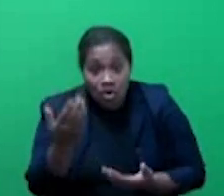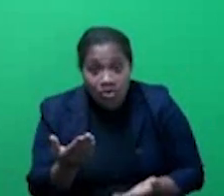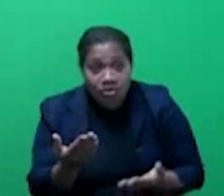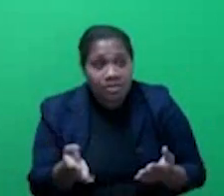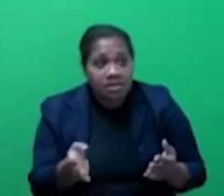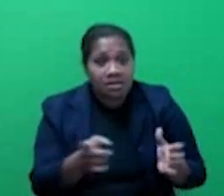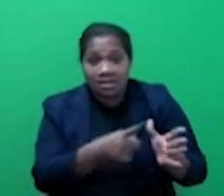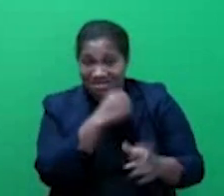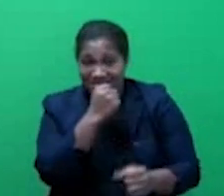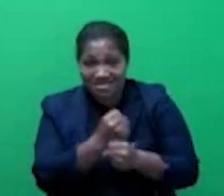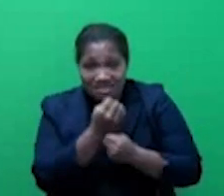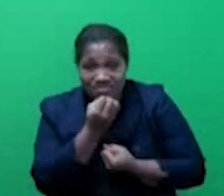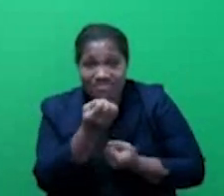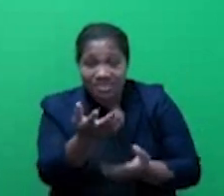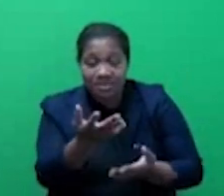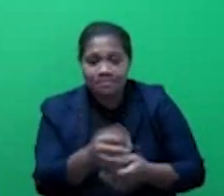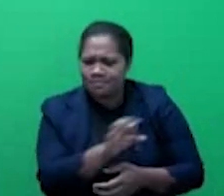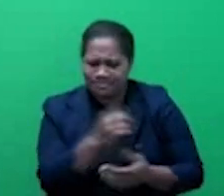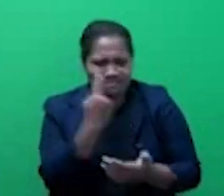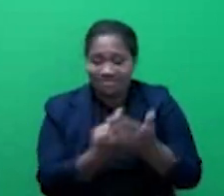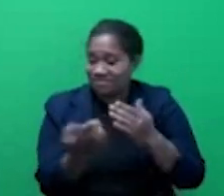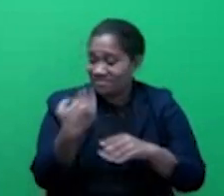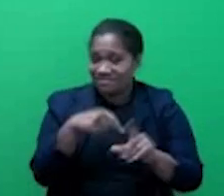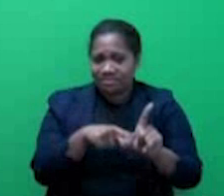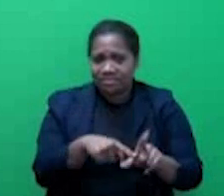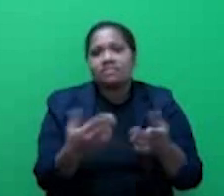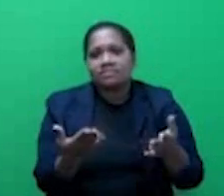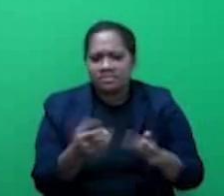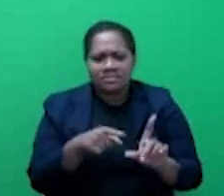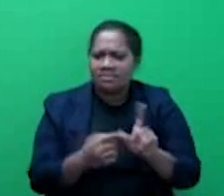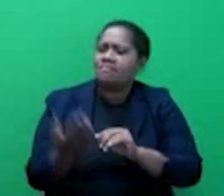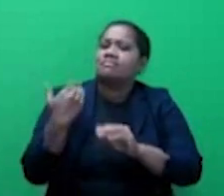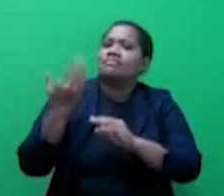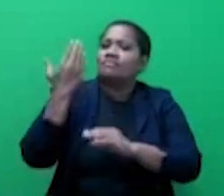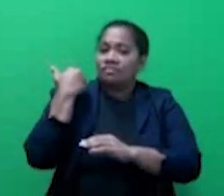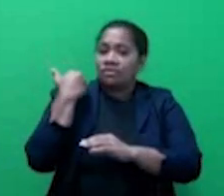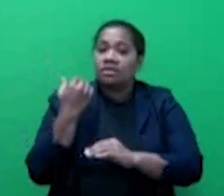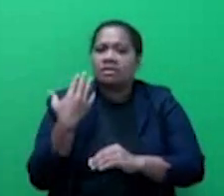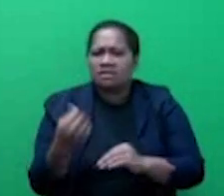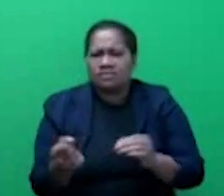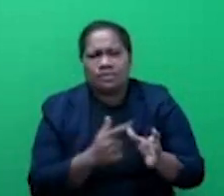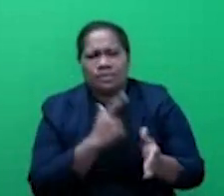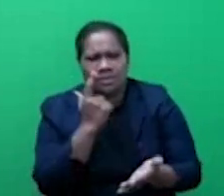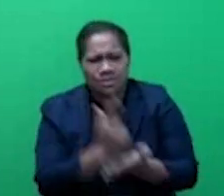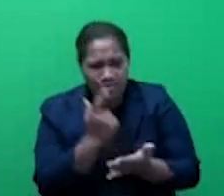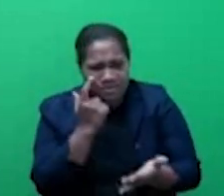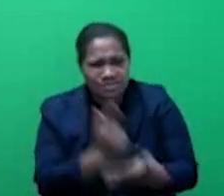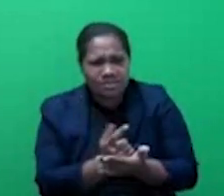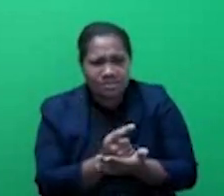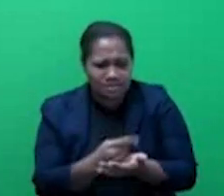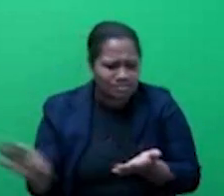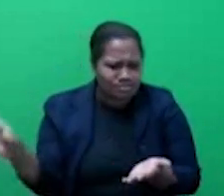AG, not only last year's budget, even year before, there were a lot of incentives given in the